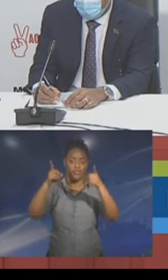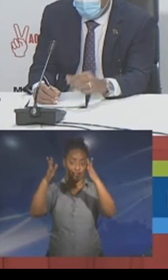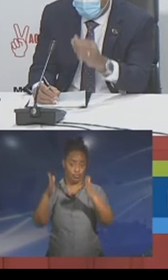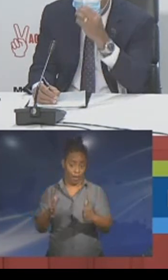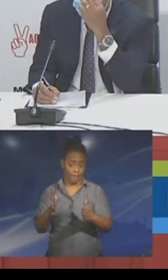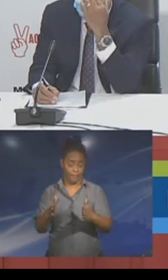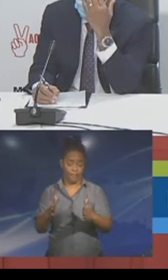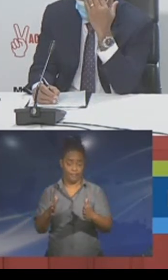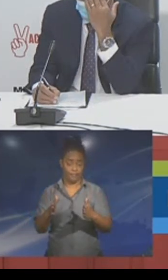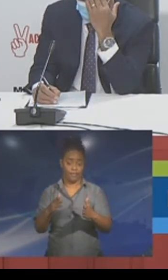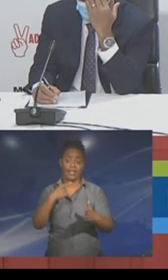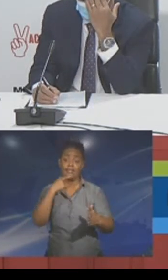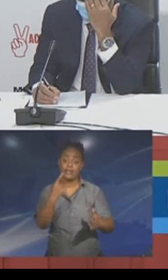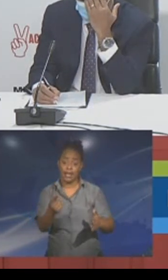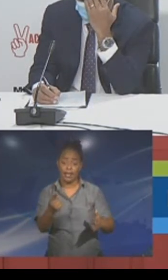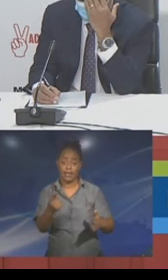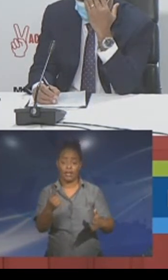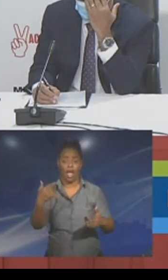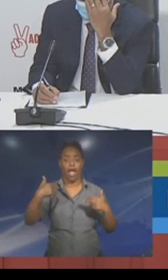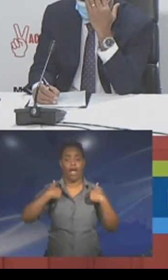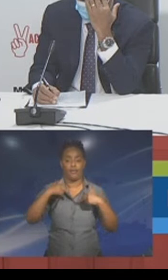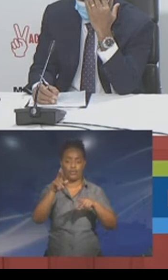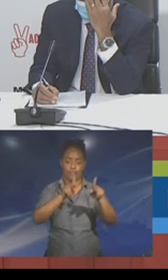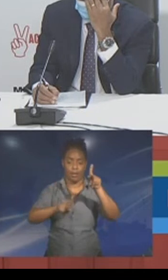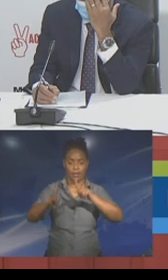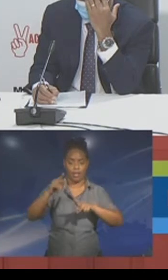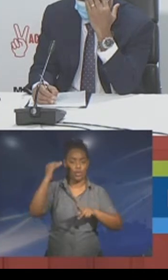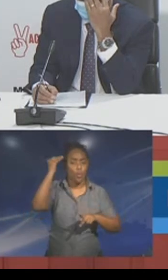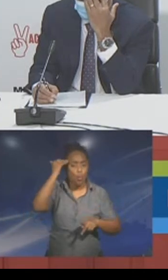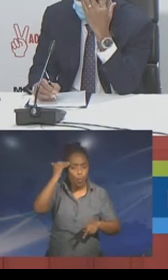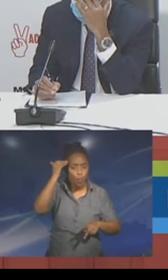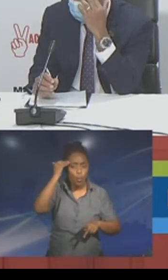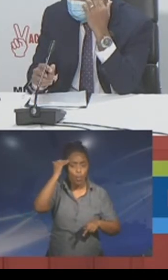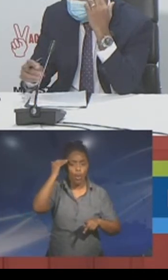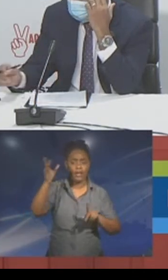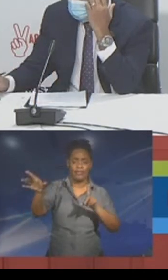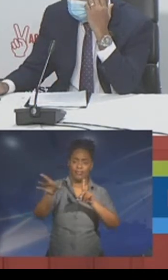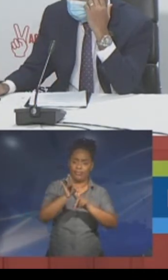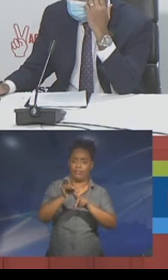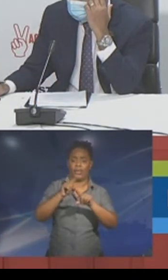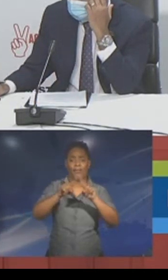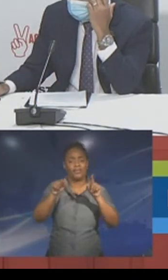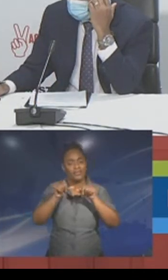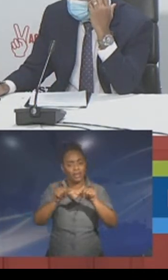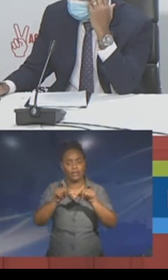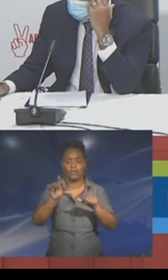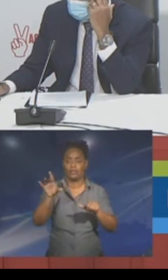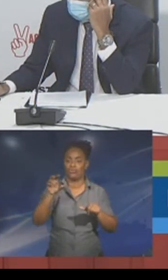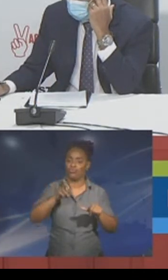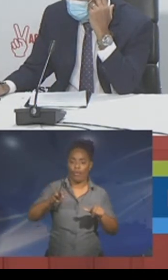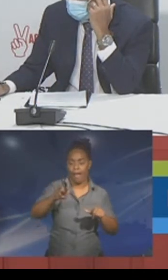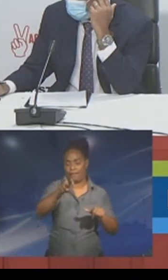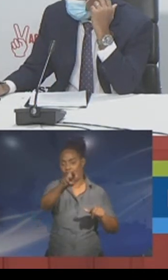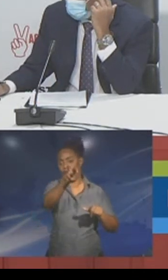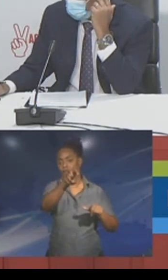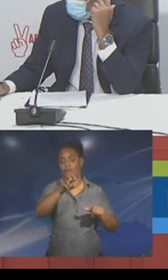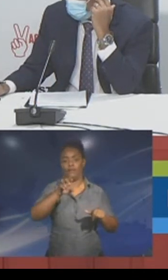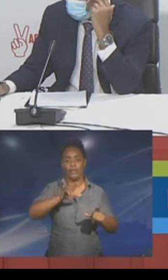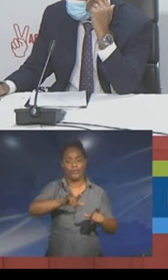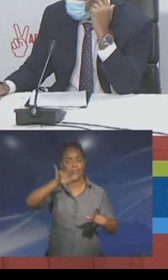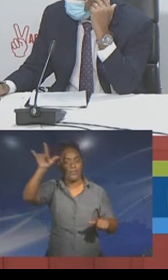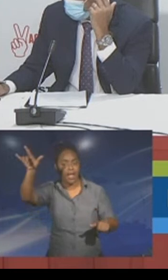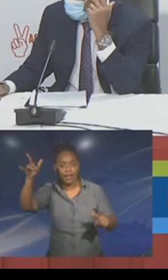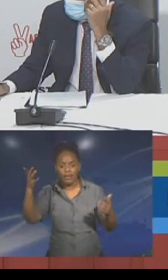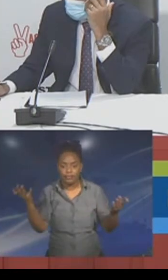have said that there are people who know that they are infected but are still traveling throughout the Caribbean because they are coming